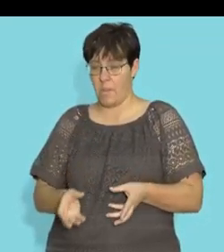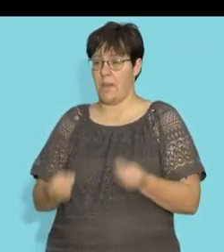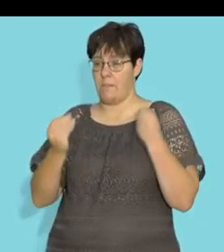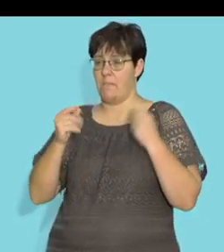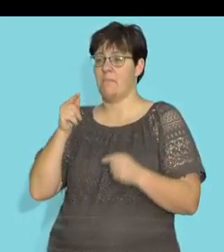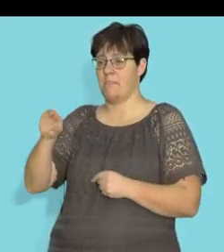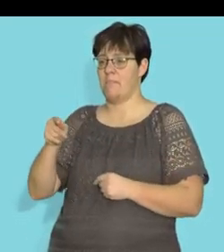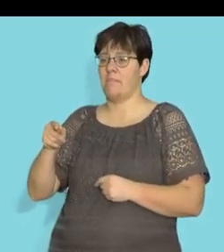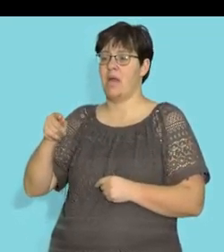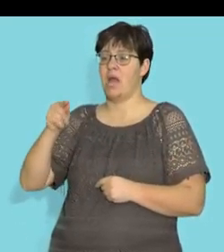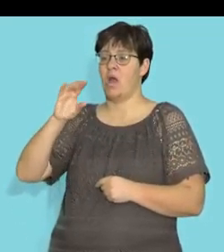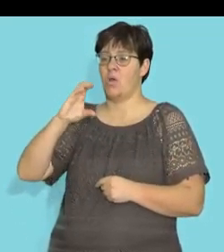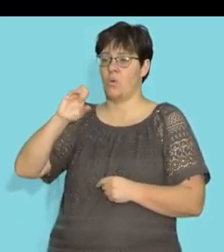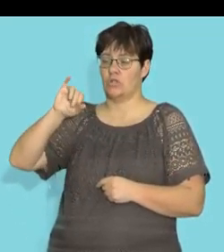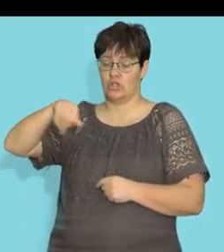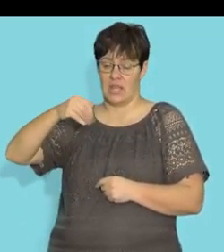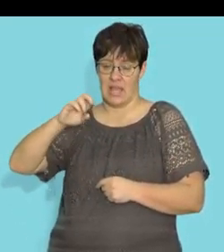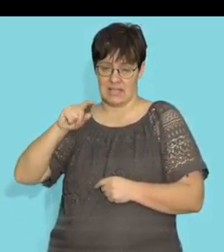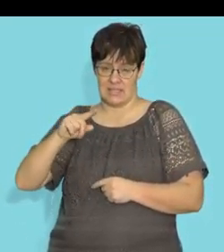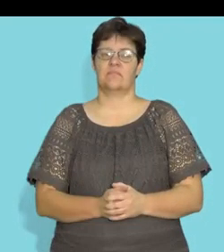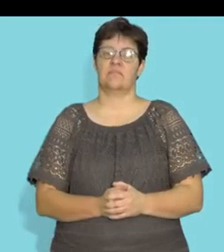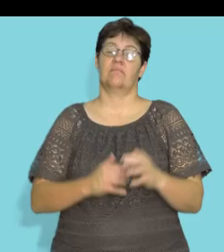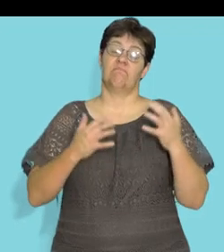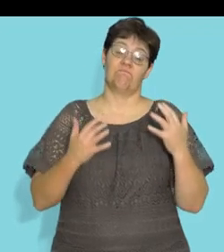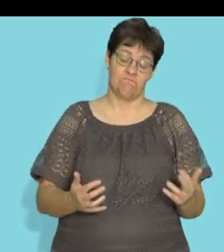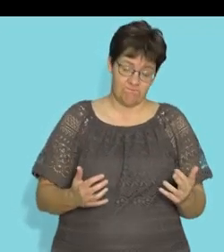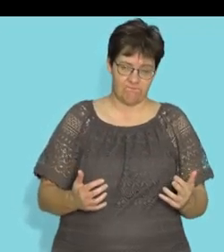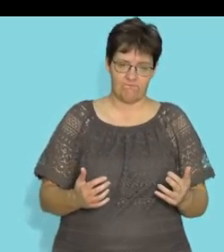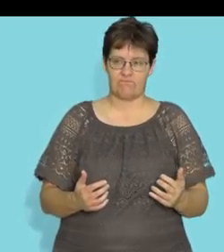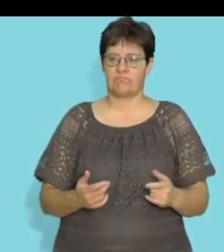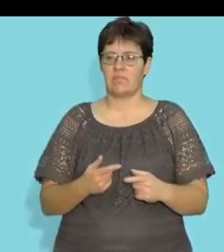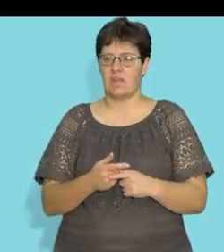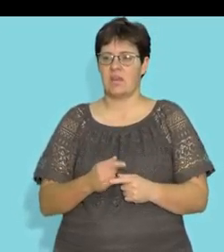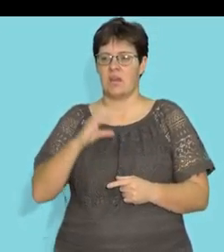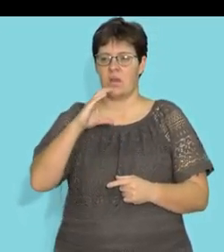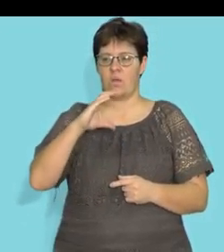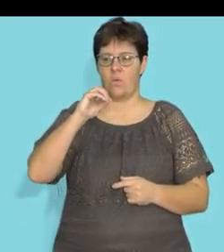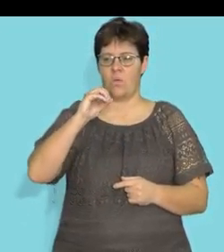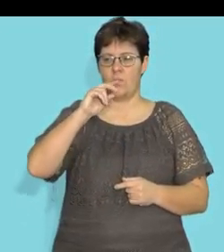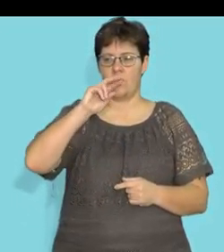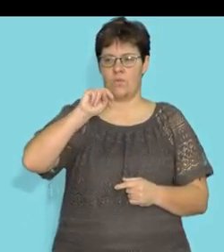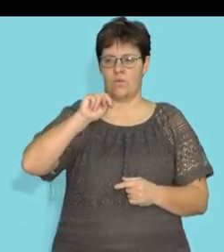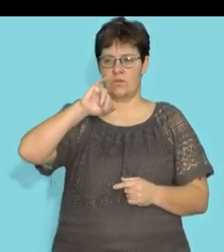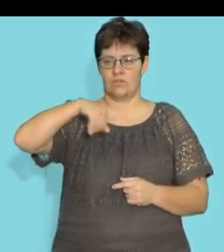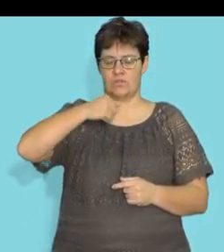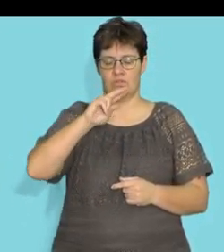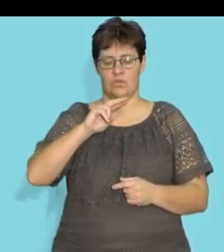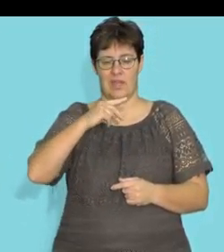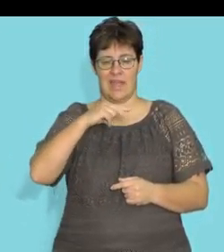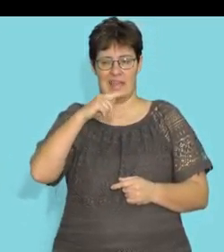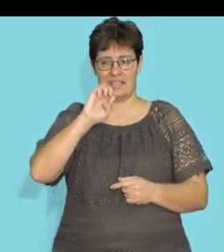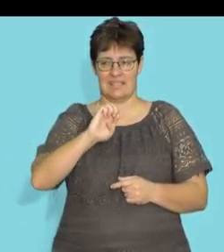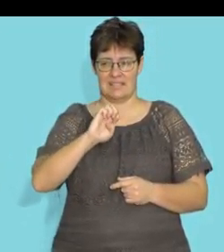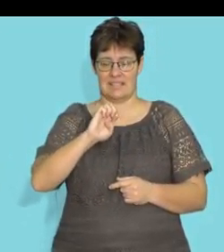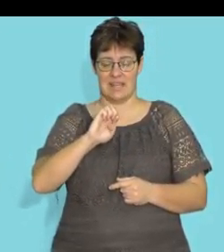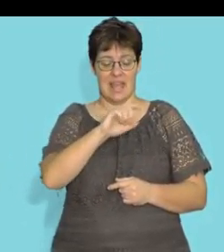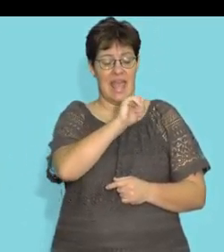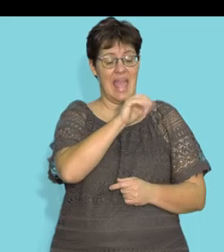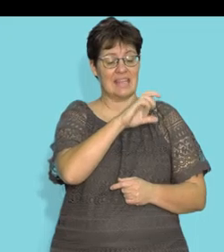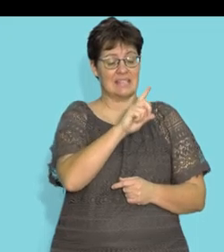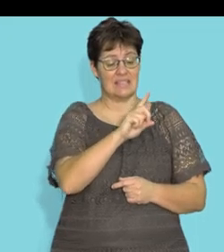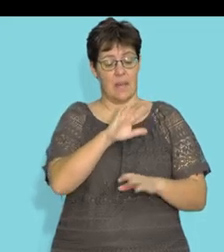accepts the proton, making it a hydronium ion, and that hydronium ion is